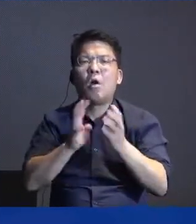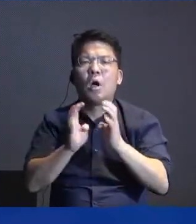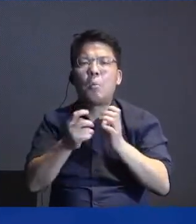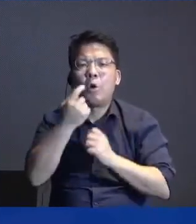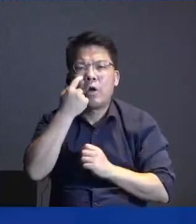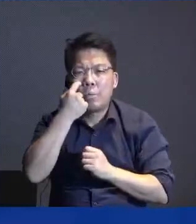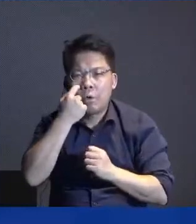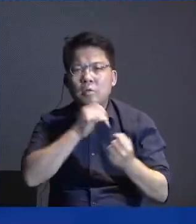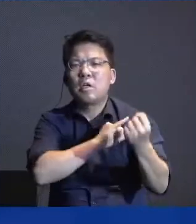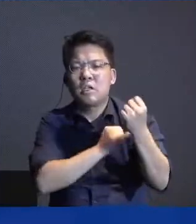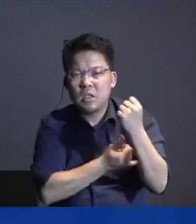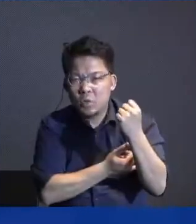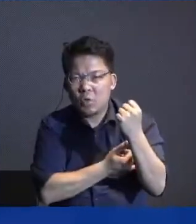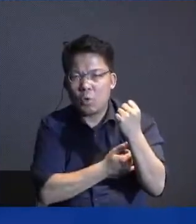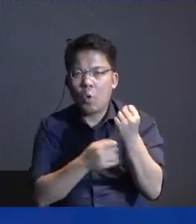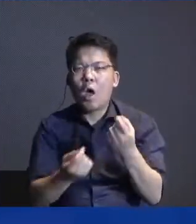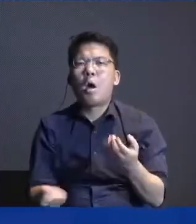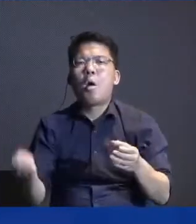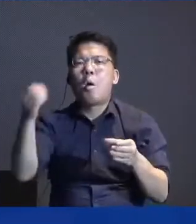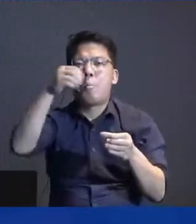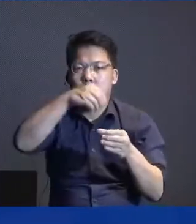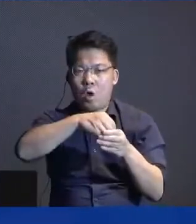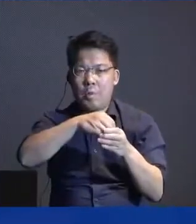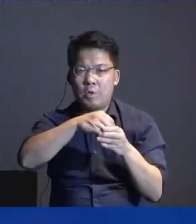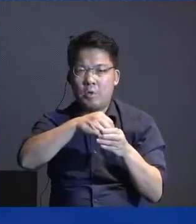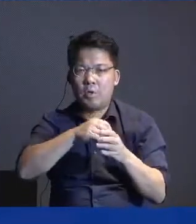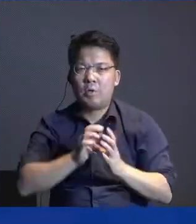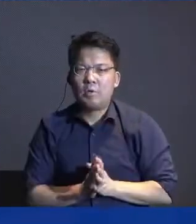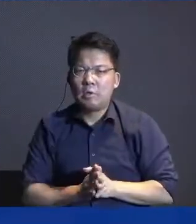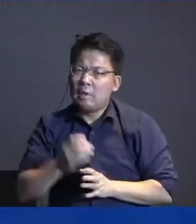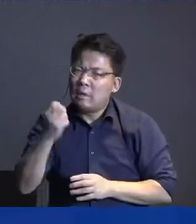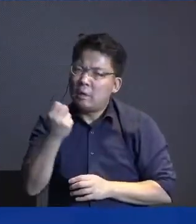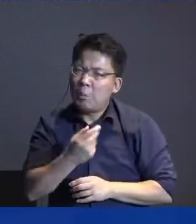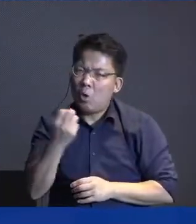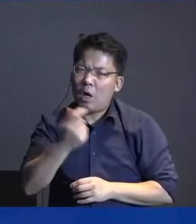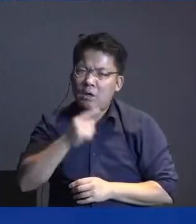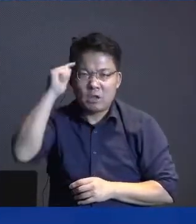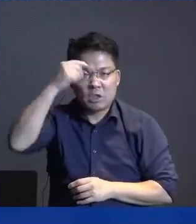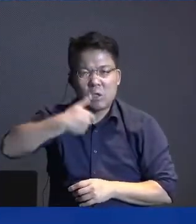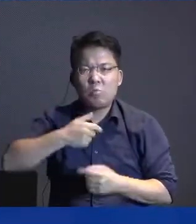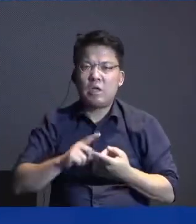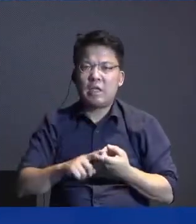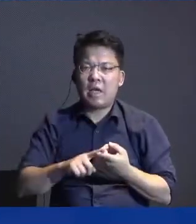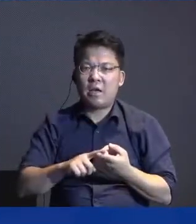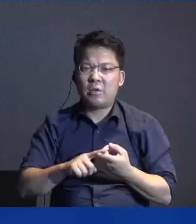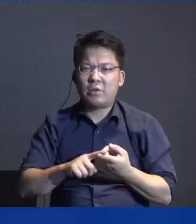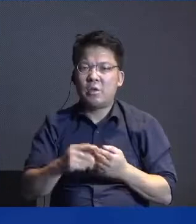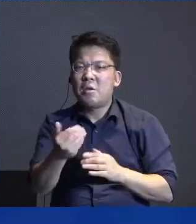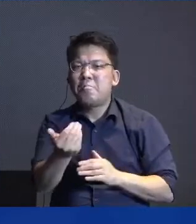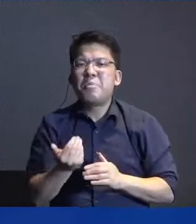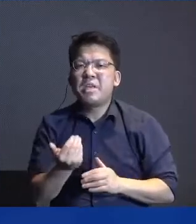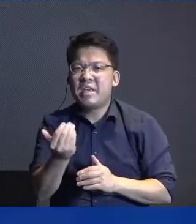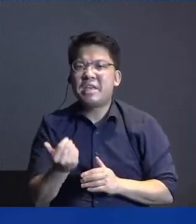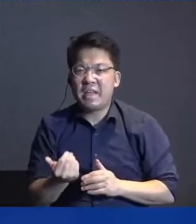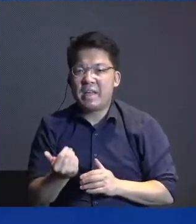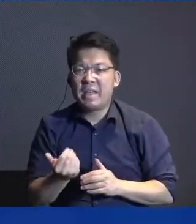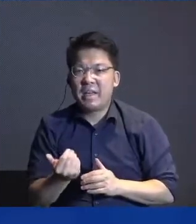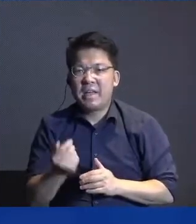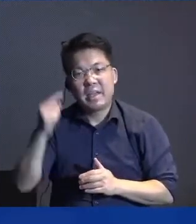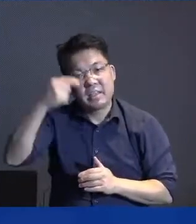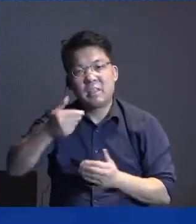we received a couple of questions for each presenter. So I will read some